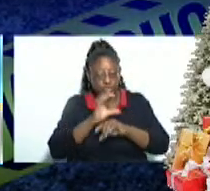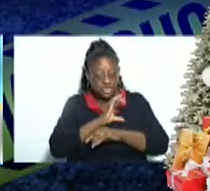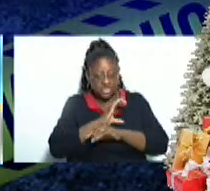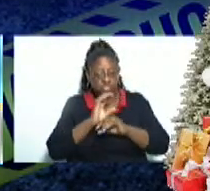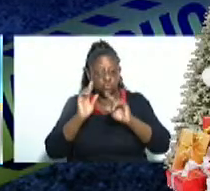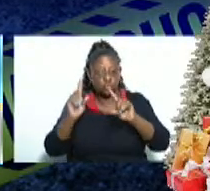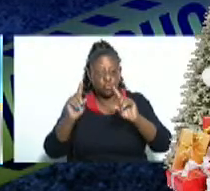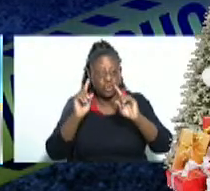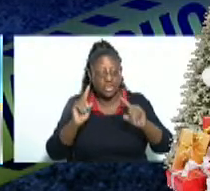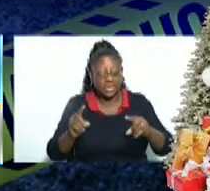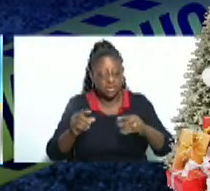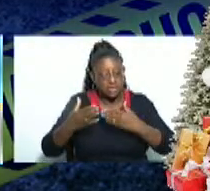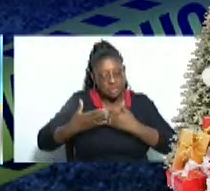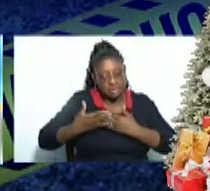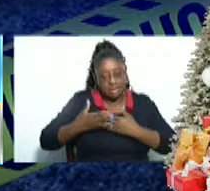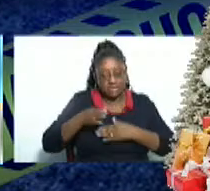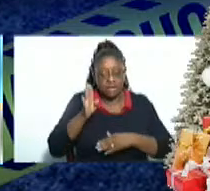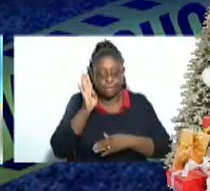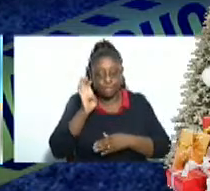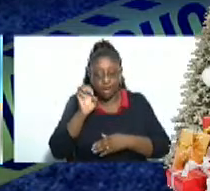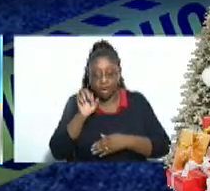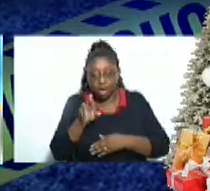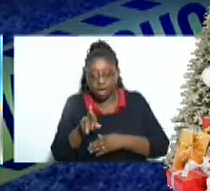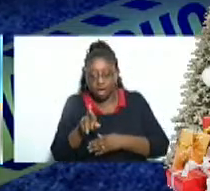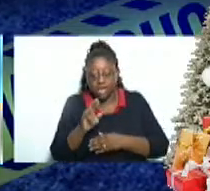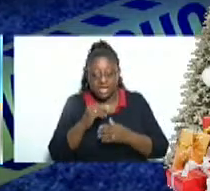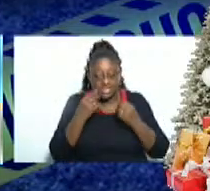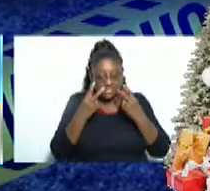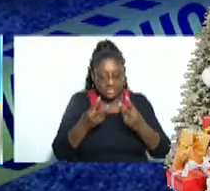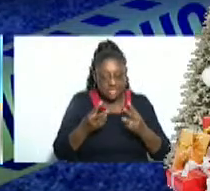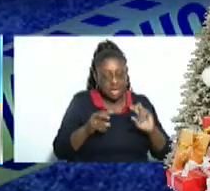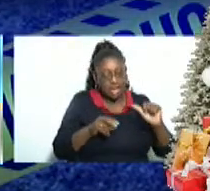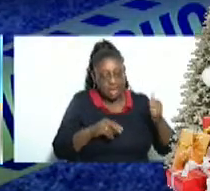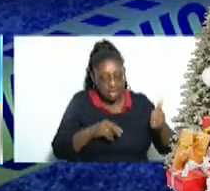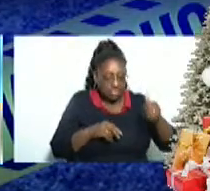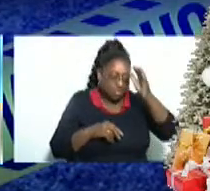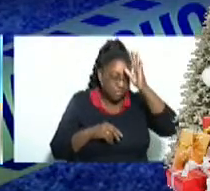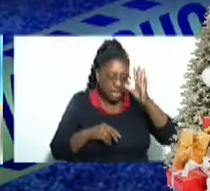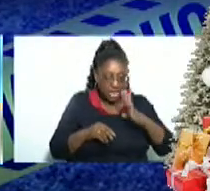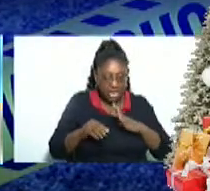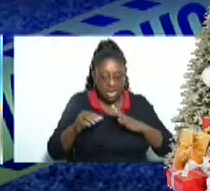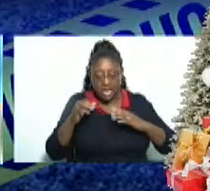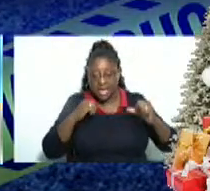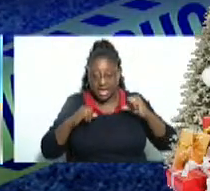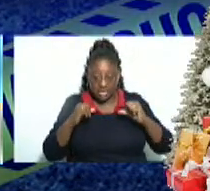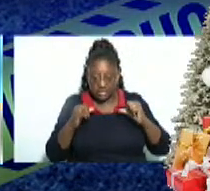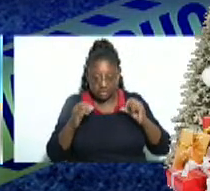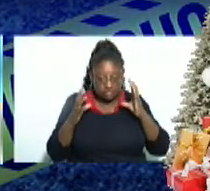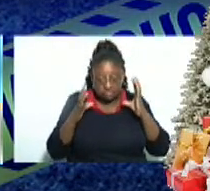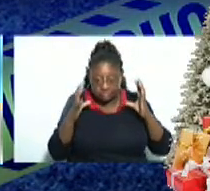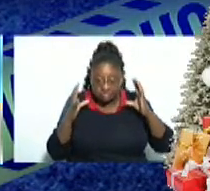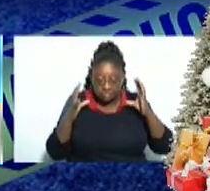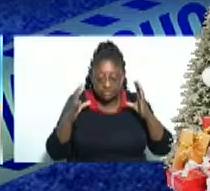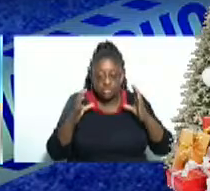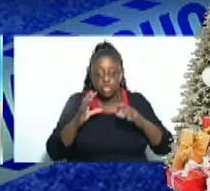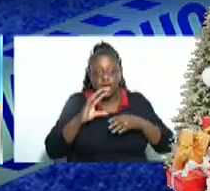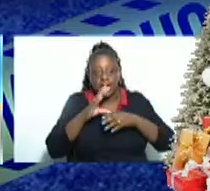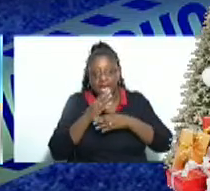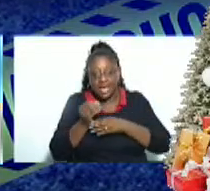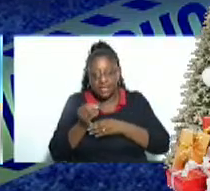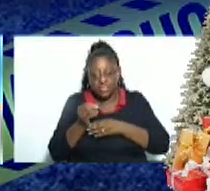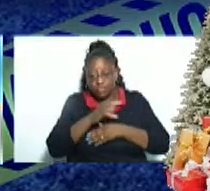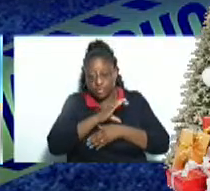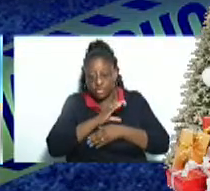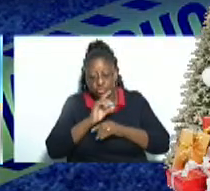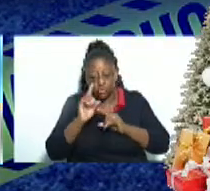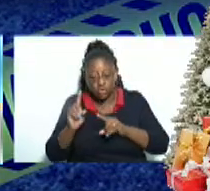of an individual near a bar on West Street when they observed another male acting suspiciously. As the officers attempted to approach the